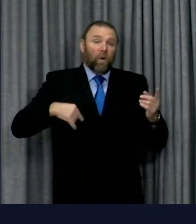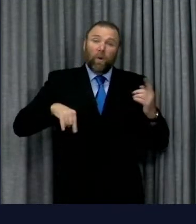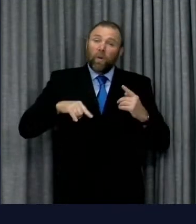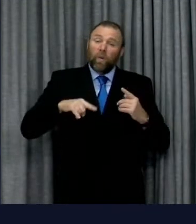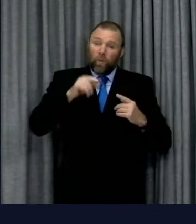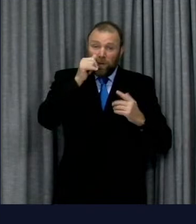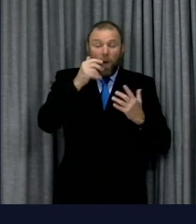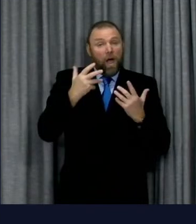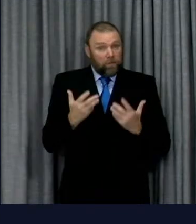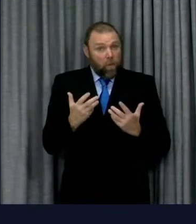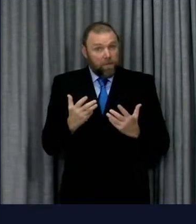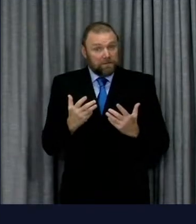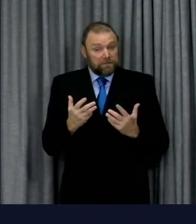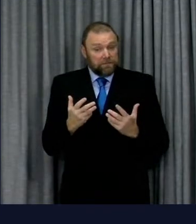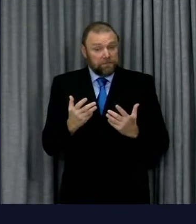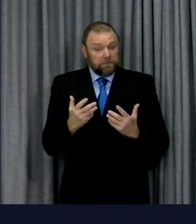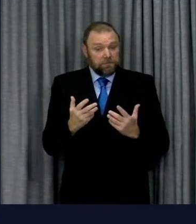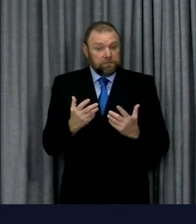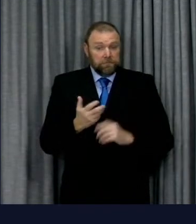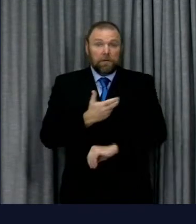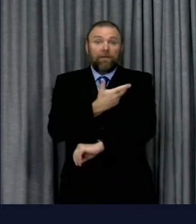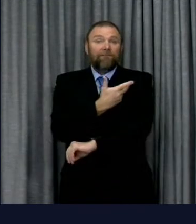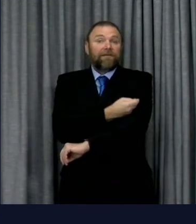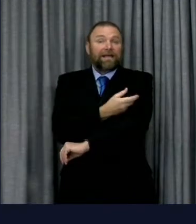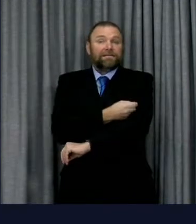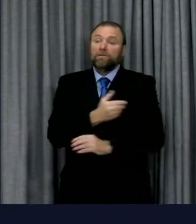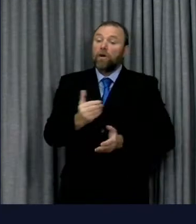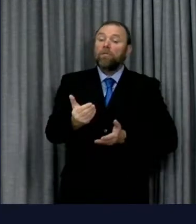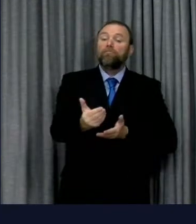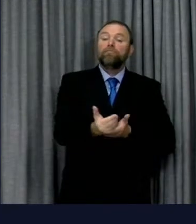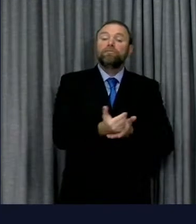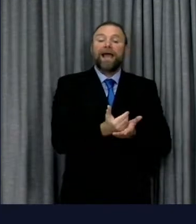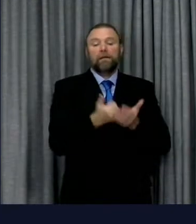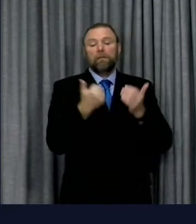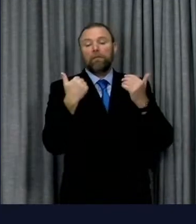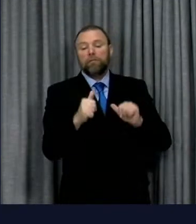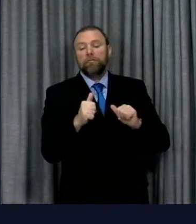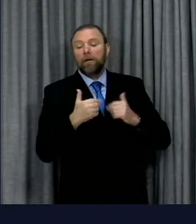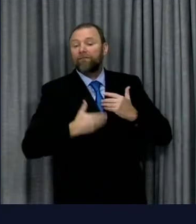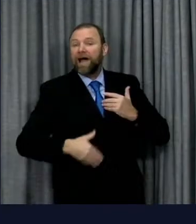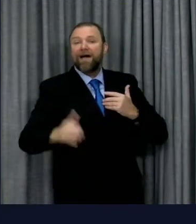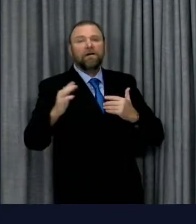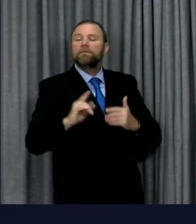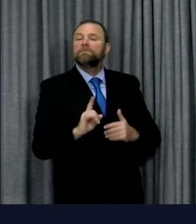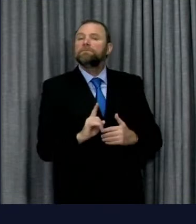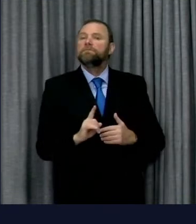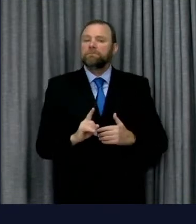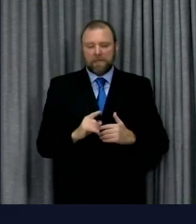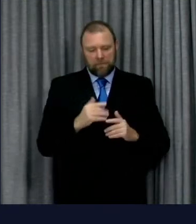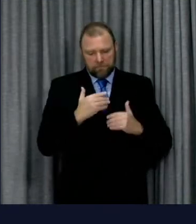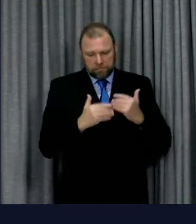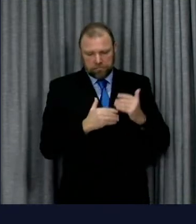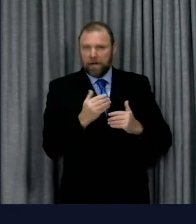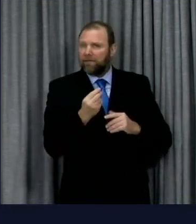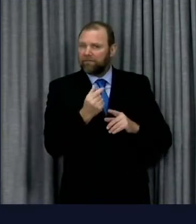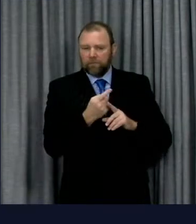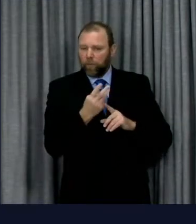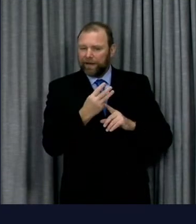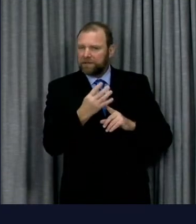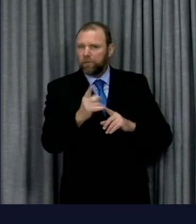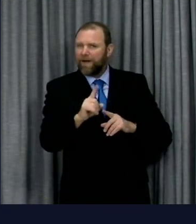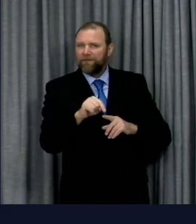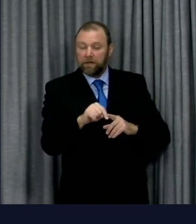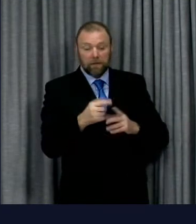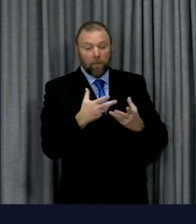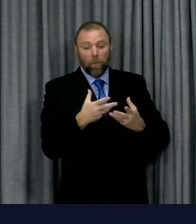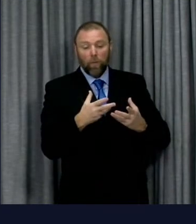the current sort of vaccines don't give you protection forever. They begin to wane after some weeks. The JCVI